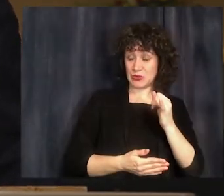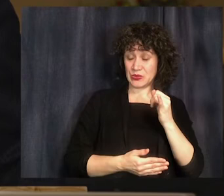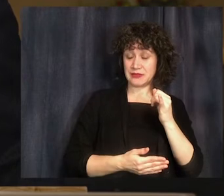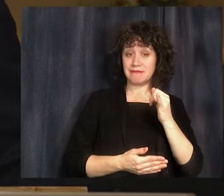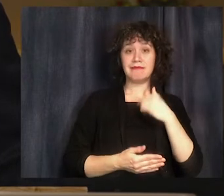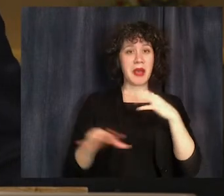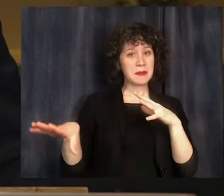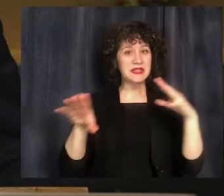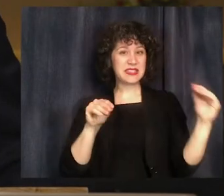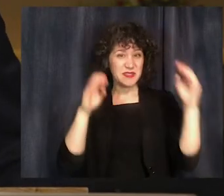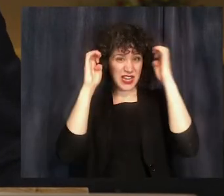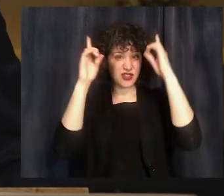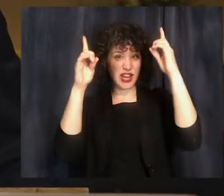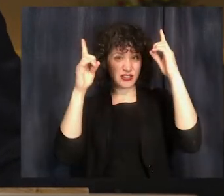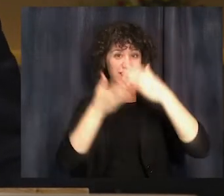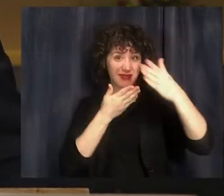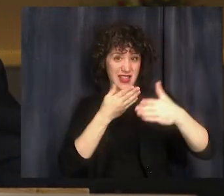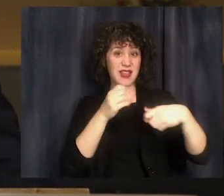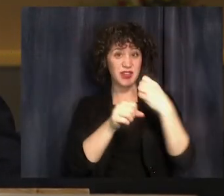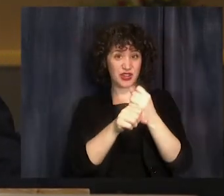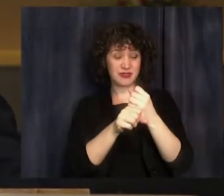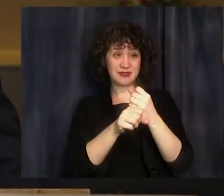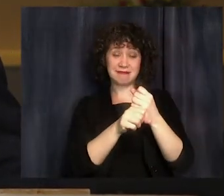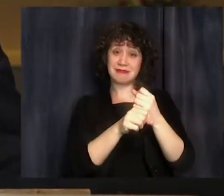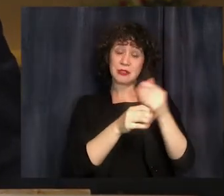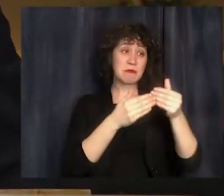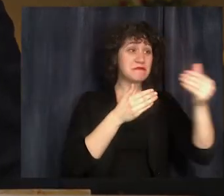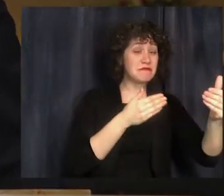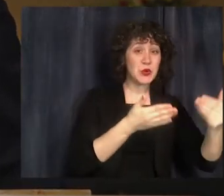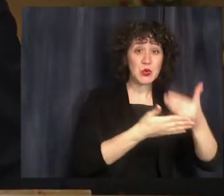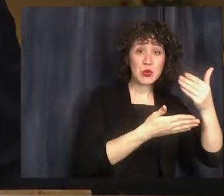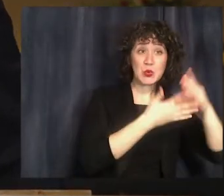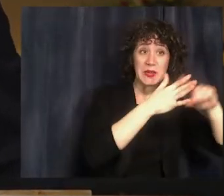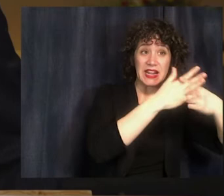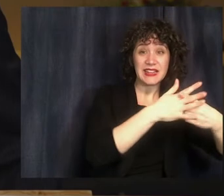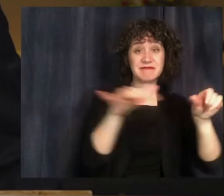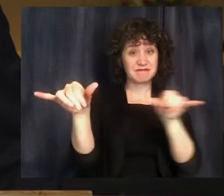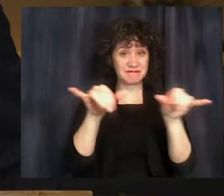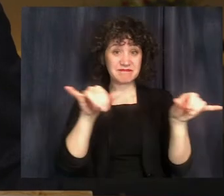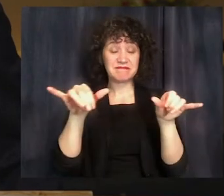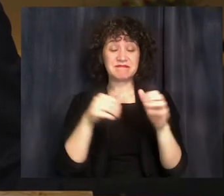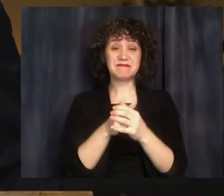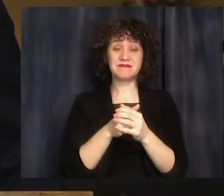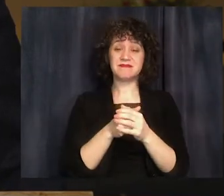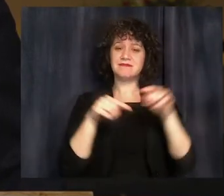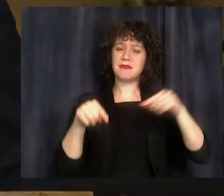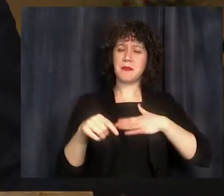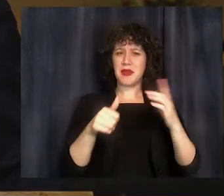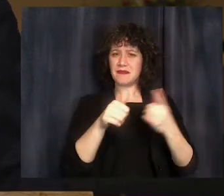the field of education at the end of this year, and this is a new beginning for both of us. This is my first time being a graduation